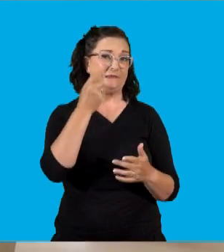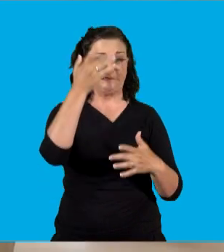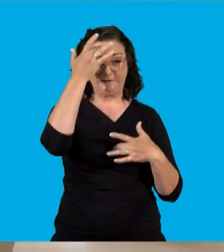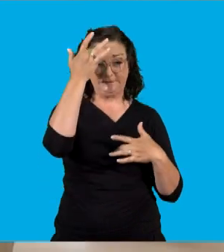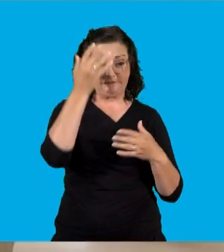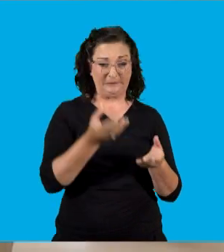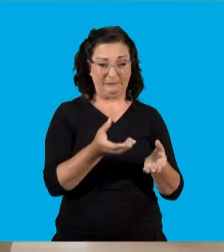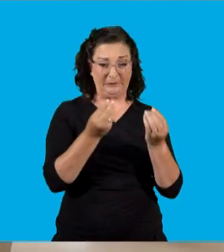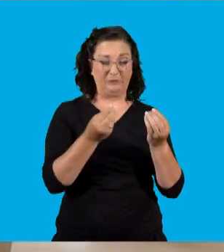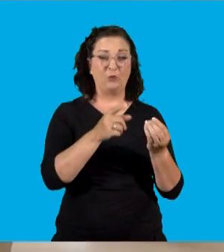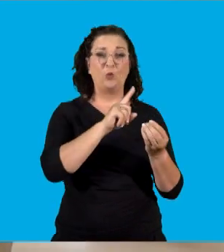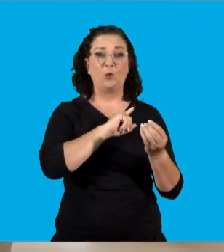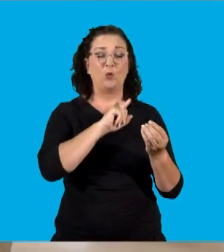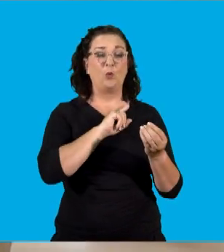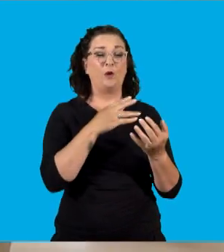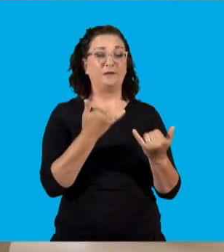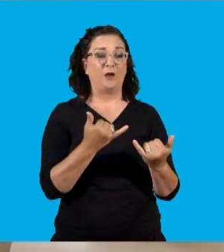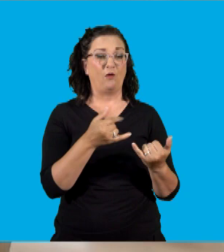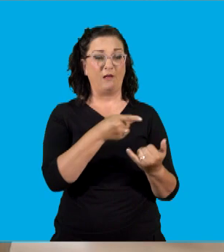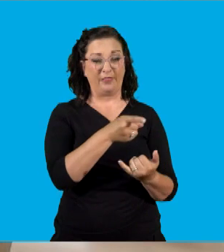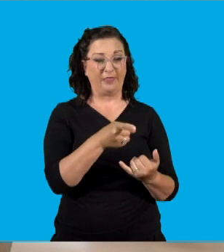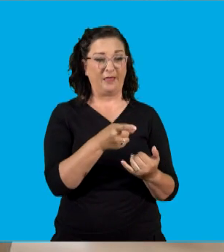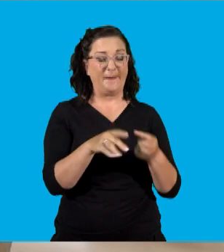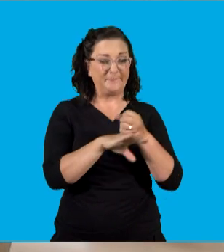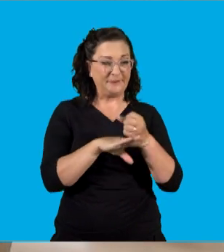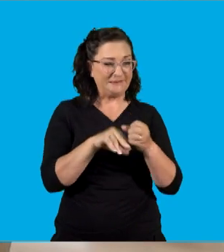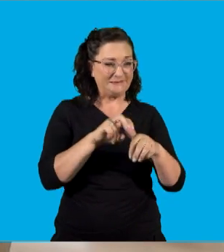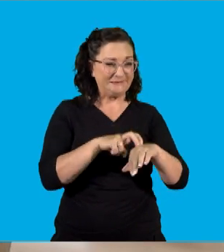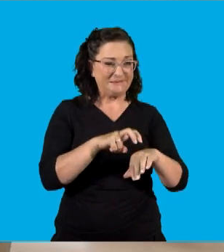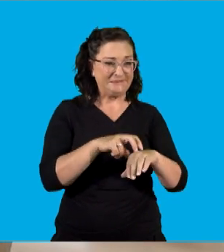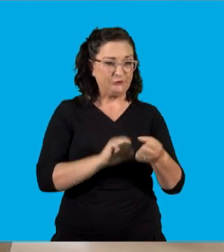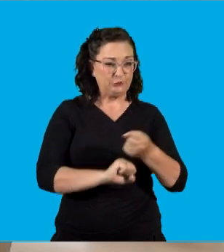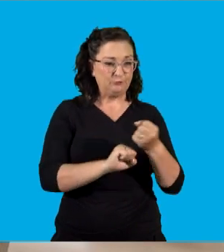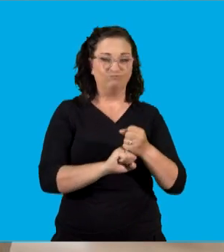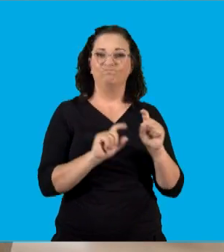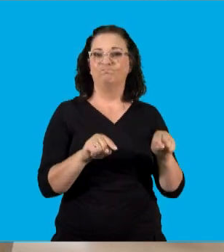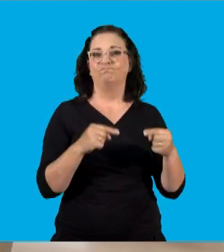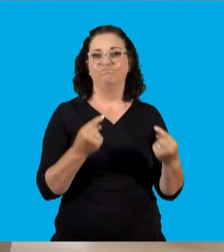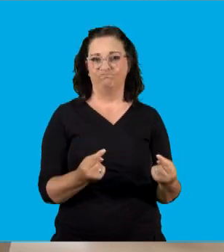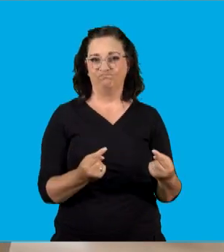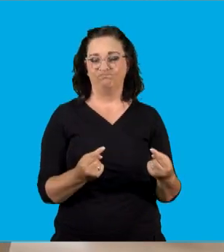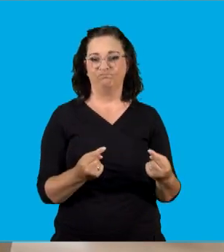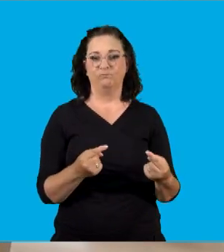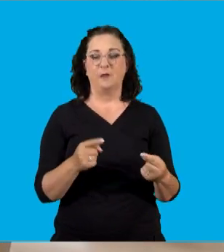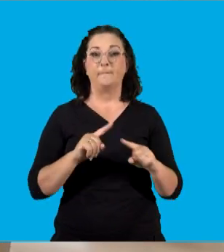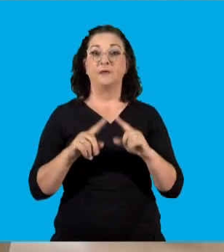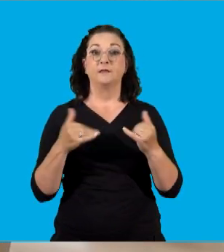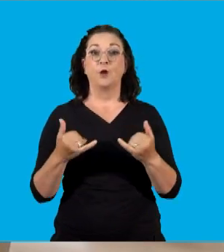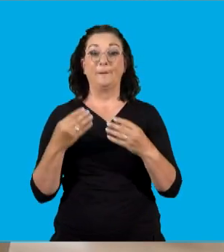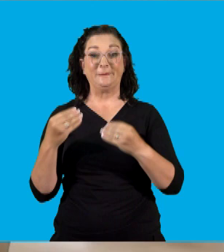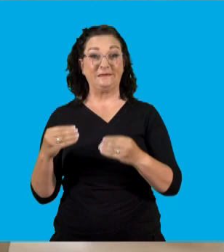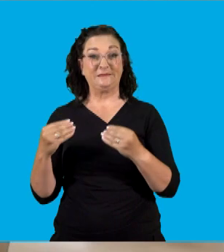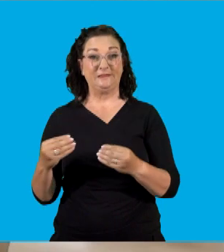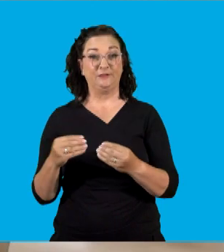cannot afford their basic needs. So it affects businesses if it's operating in a community that is affected